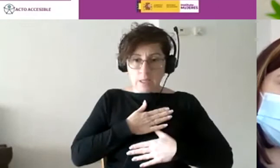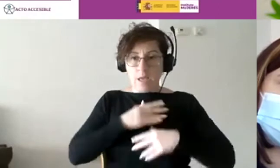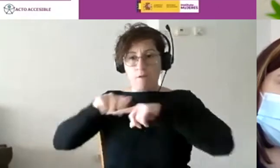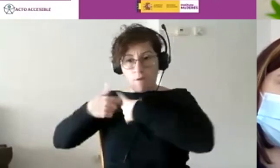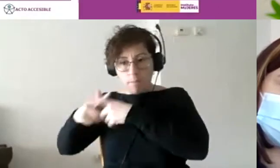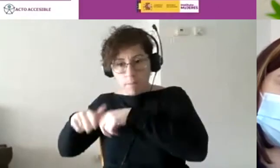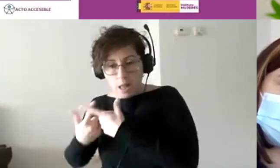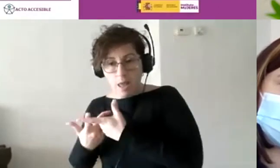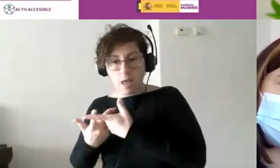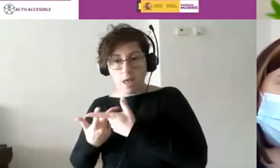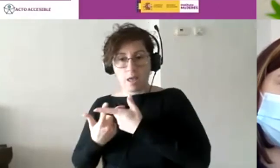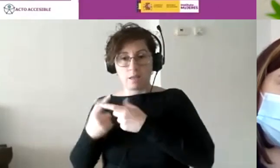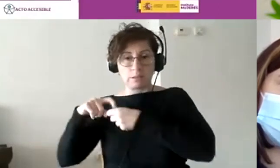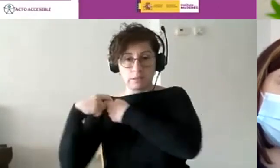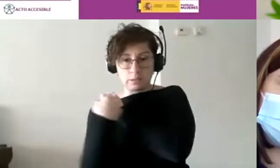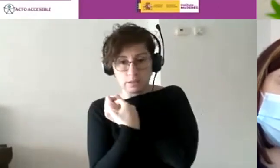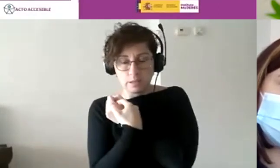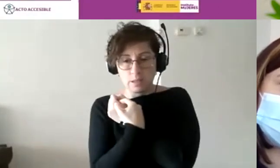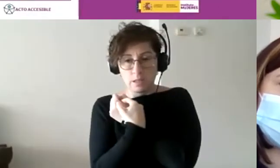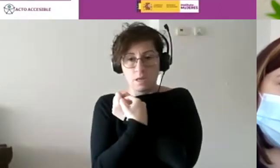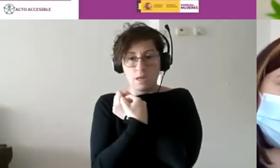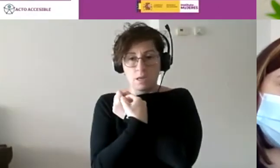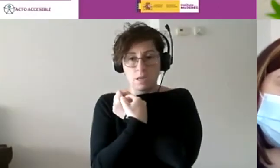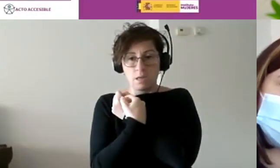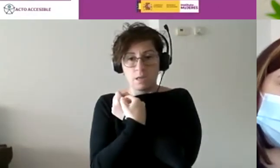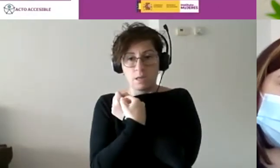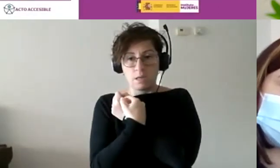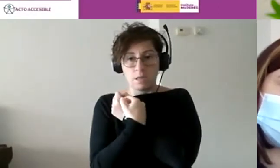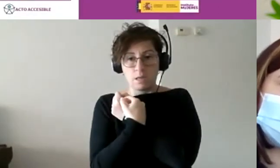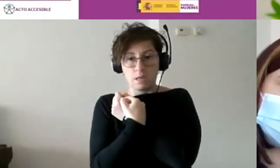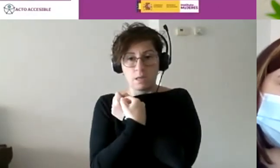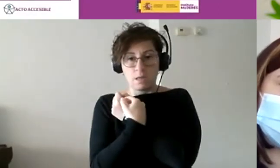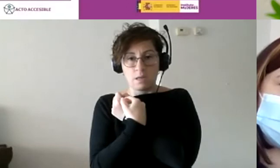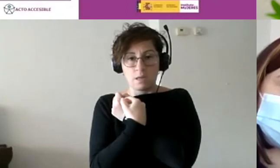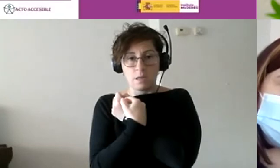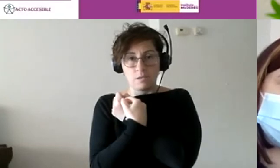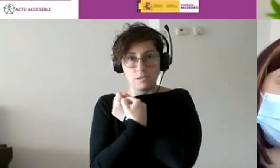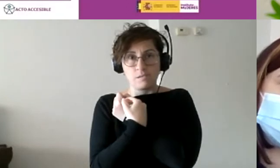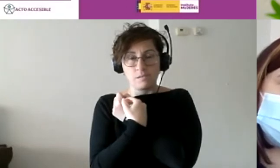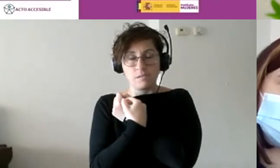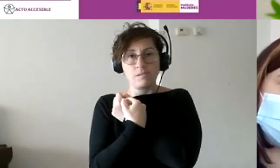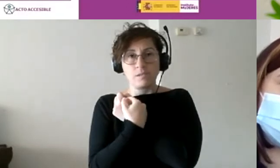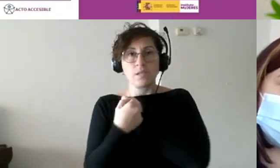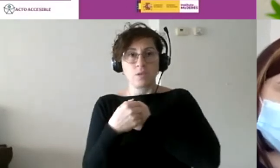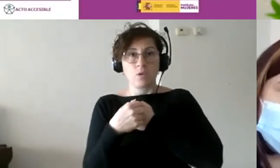hard for her and for her family to be transported to this place and to be